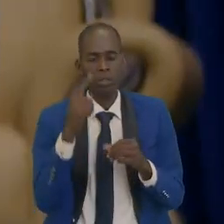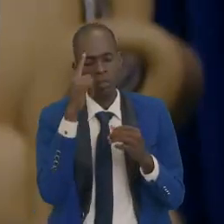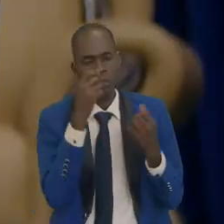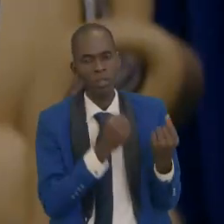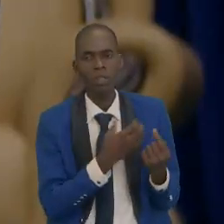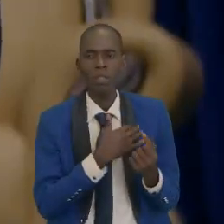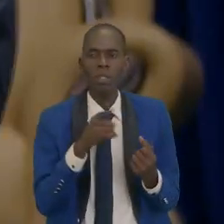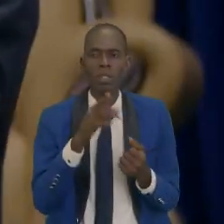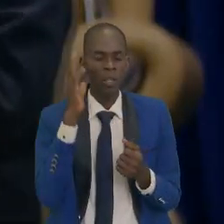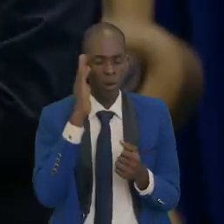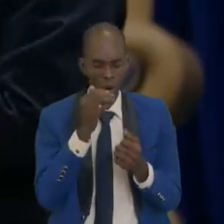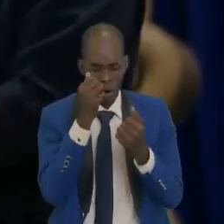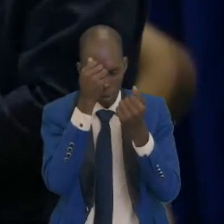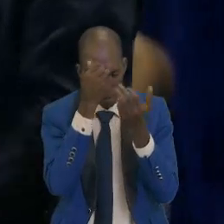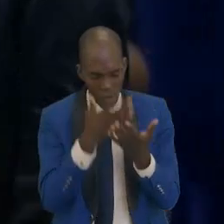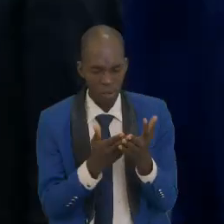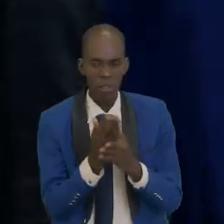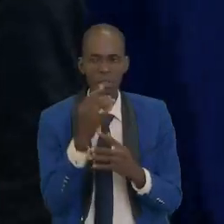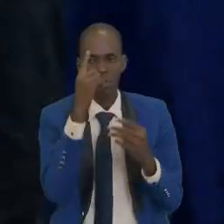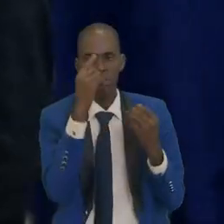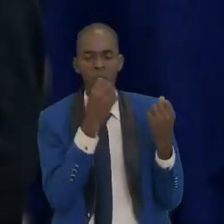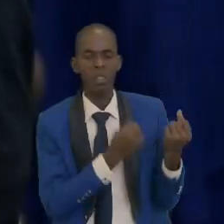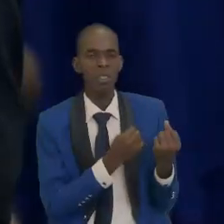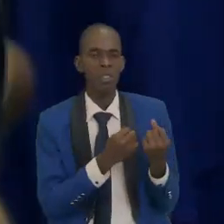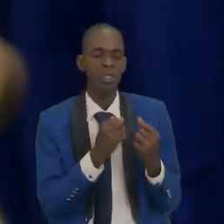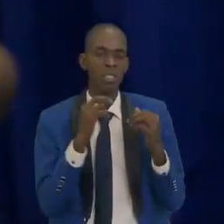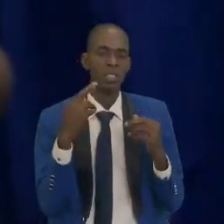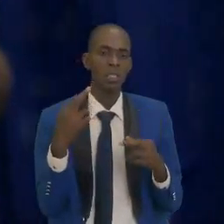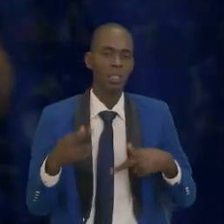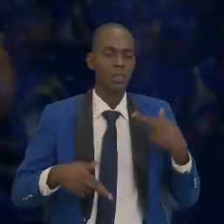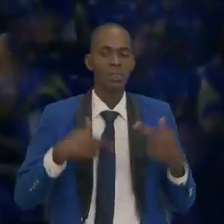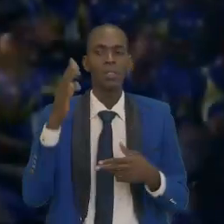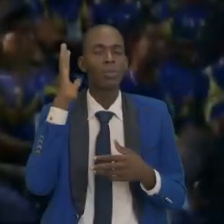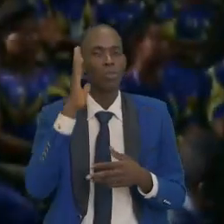bear through faith Revival welcome